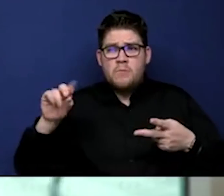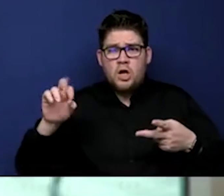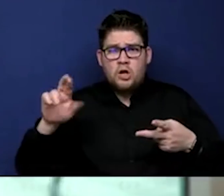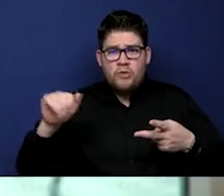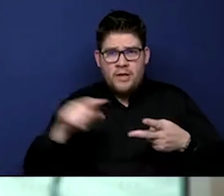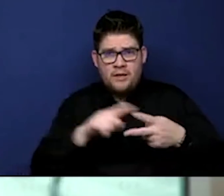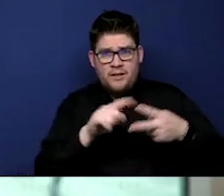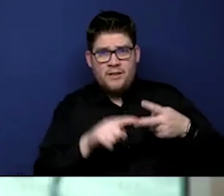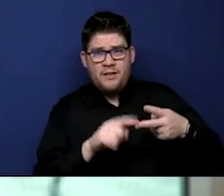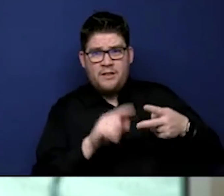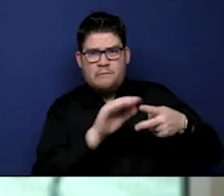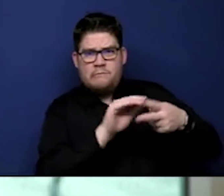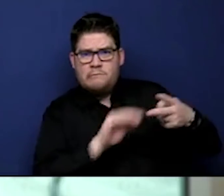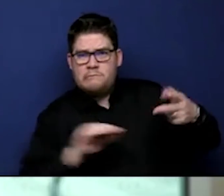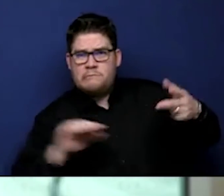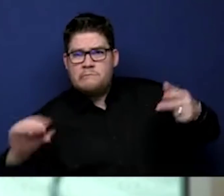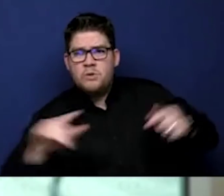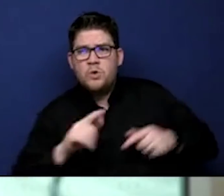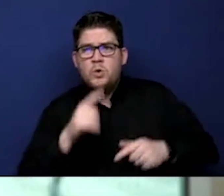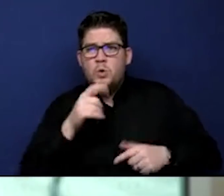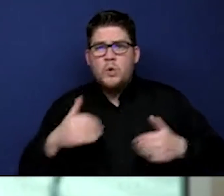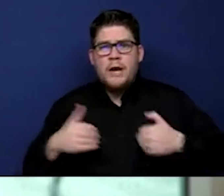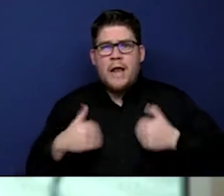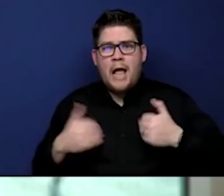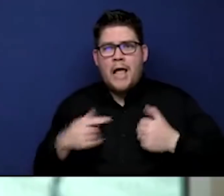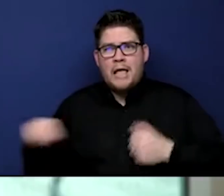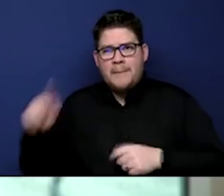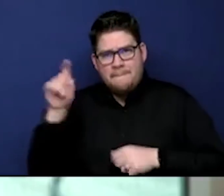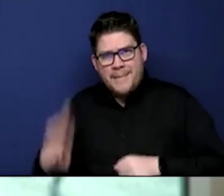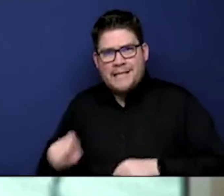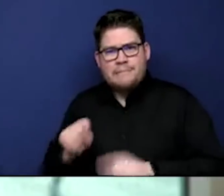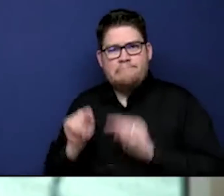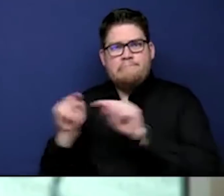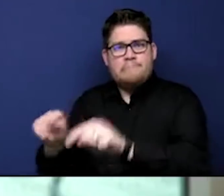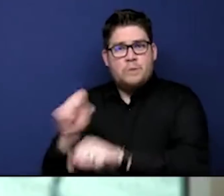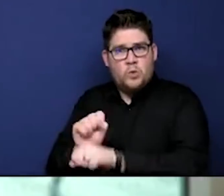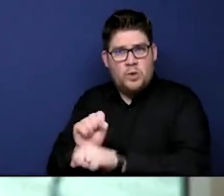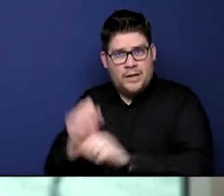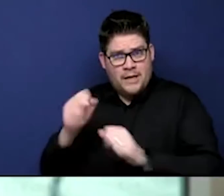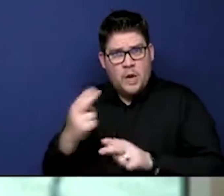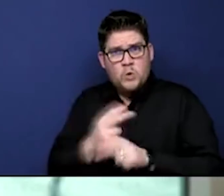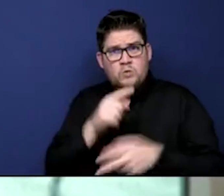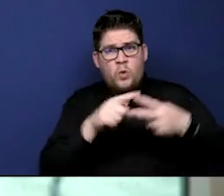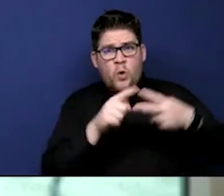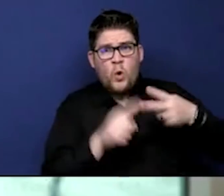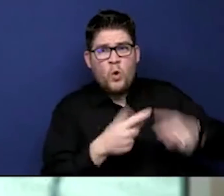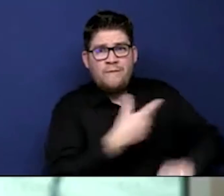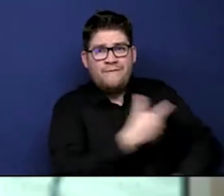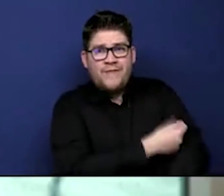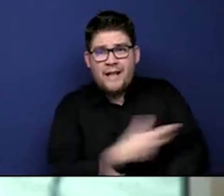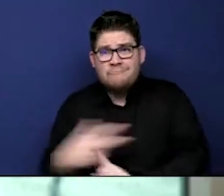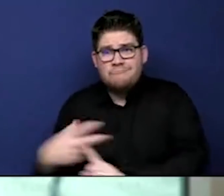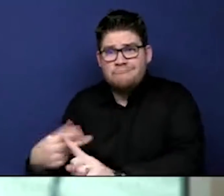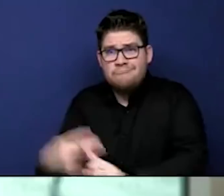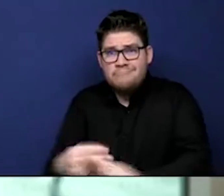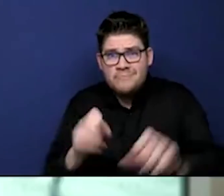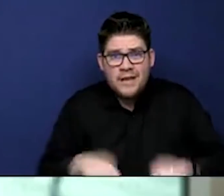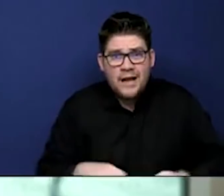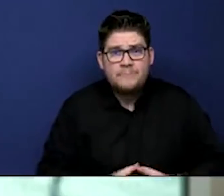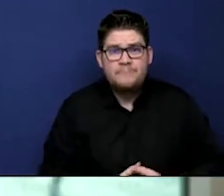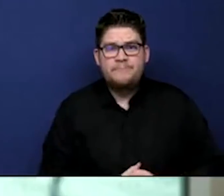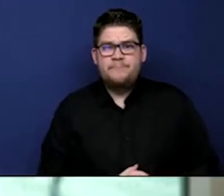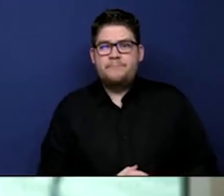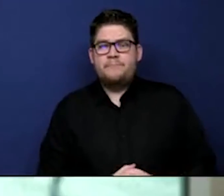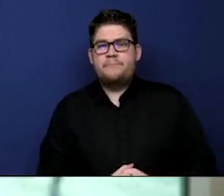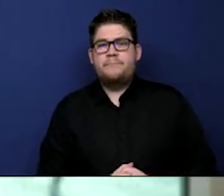the age-based vaccination program instead to frontline and essential workers in BC? So all along, we have been targeting